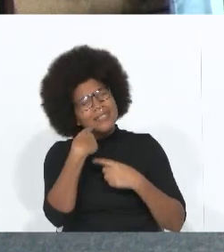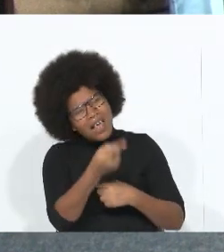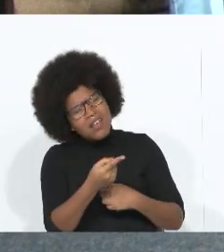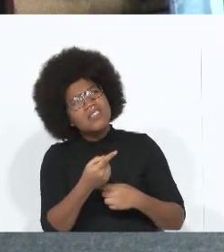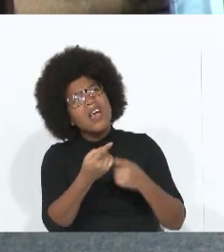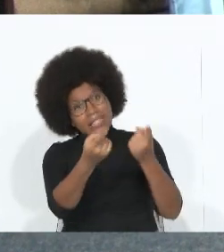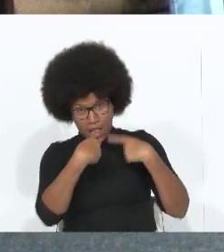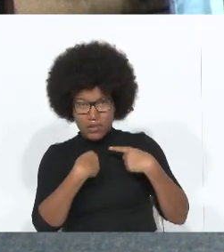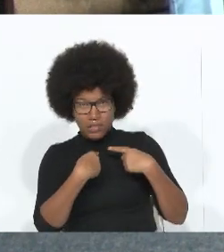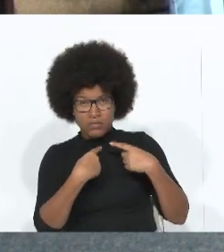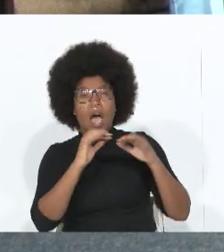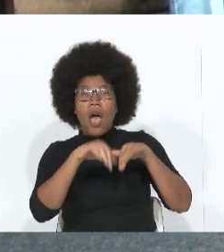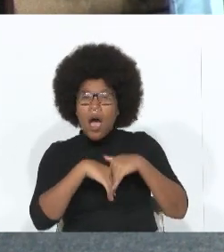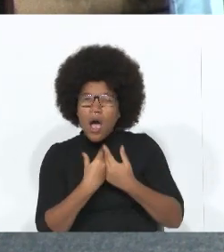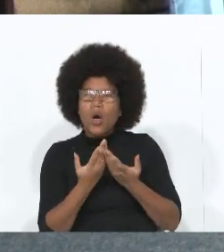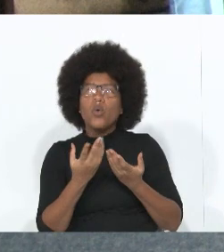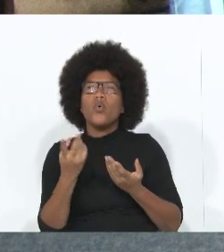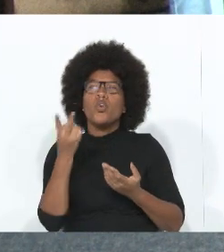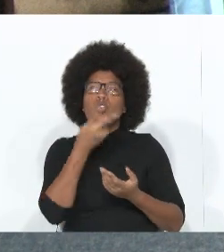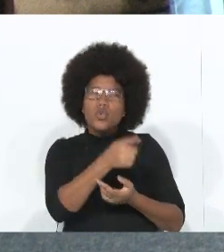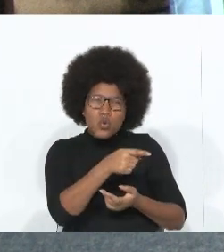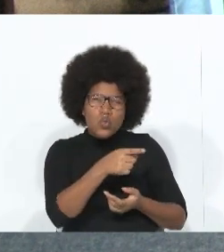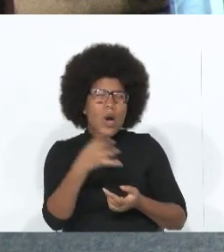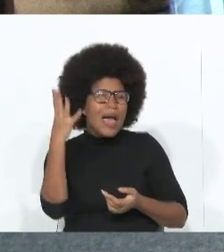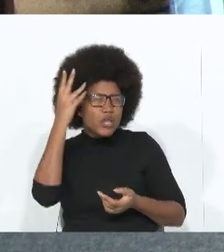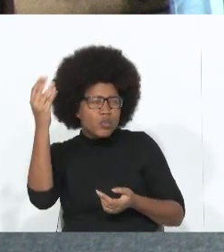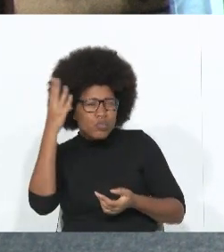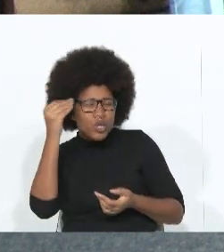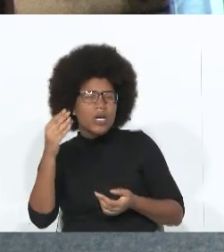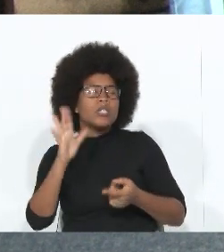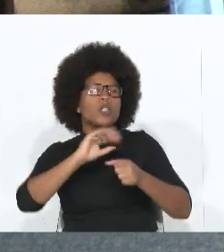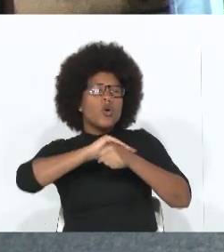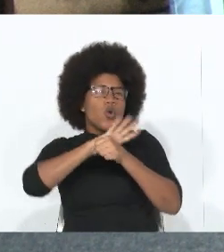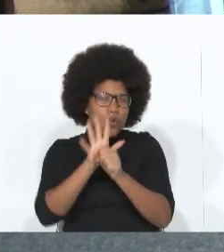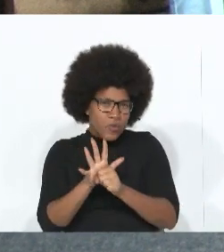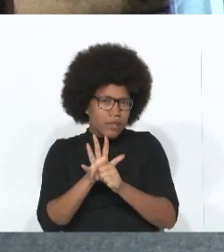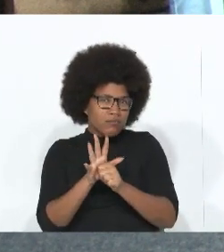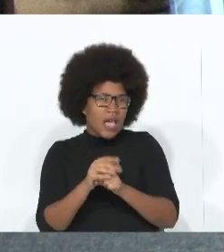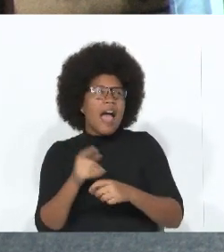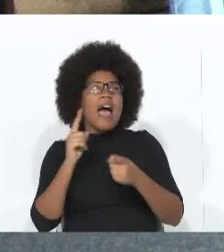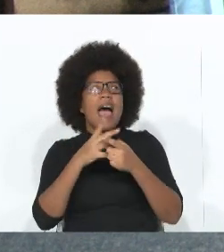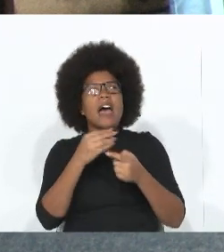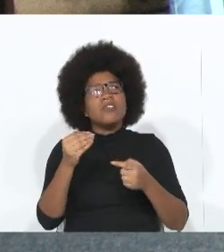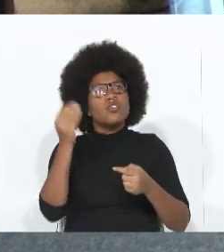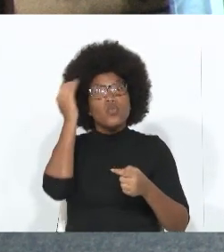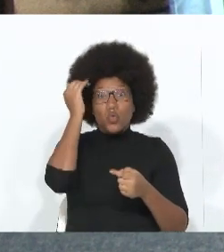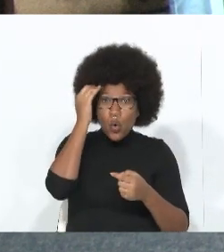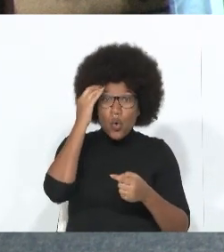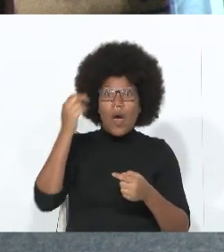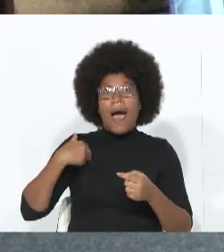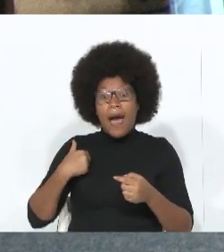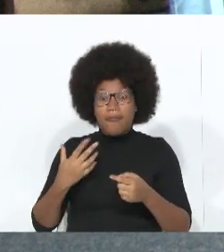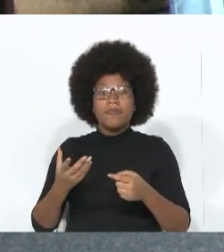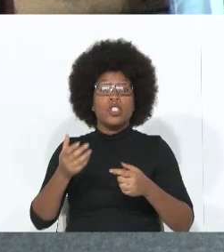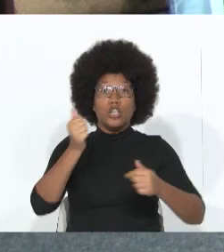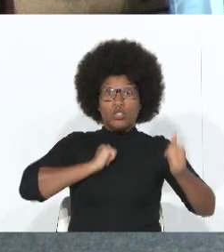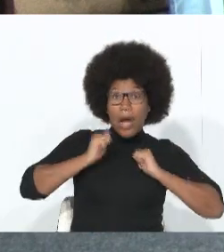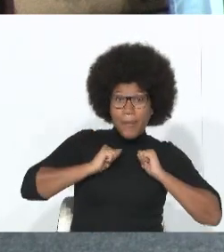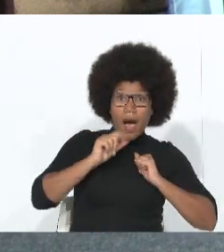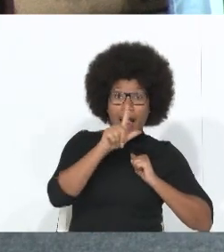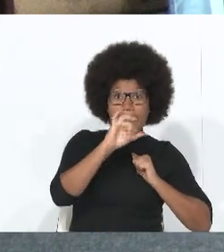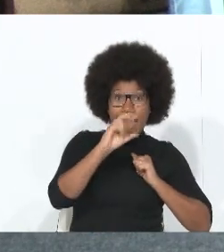that landscape looked through your lens, seeing both sides of the divide, which you were already there. It's just that the worlds didn't merge